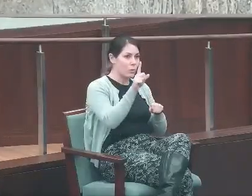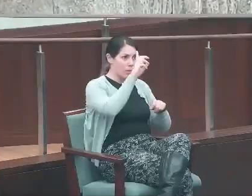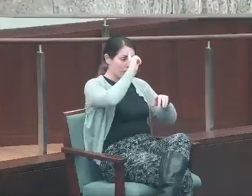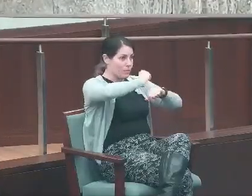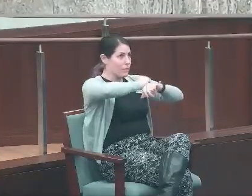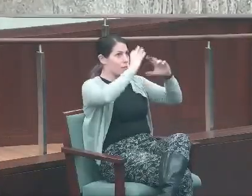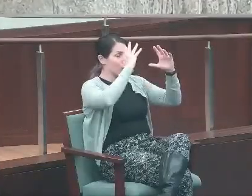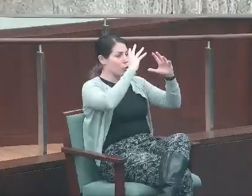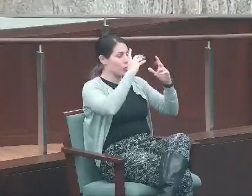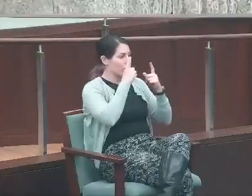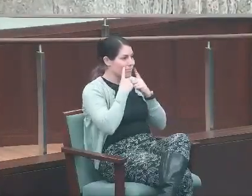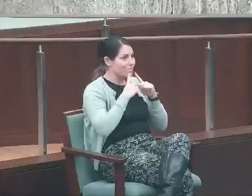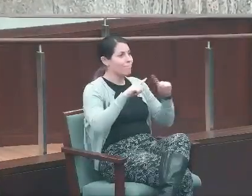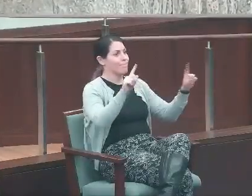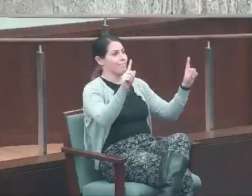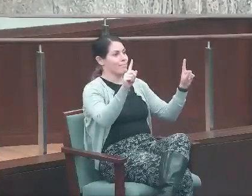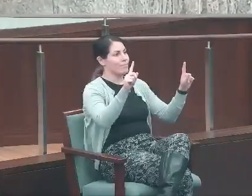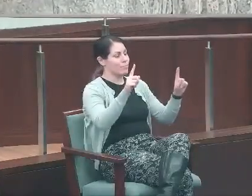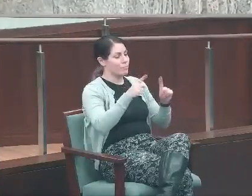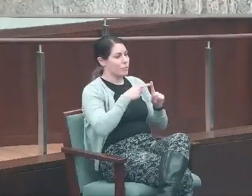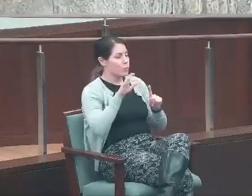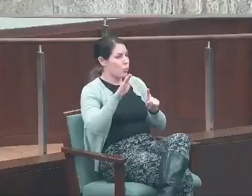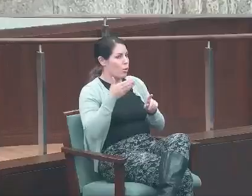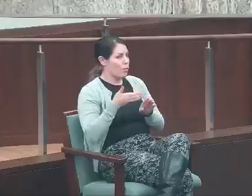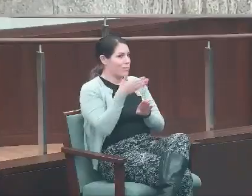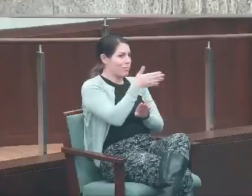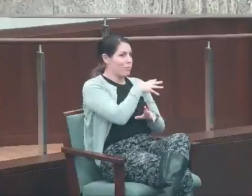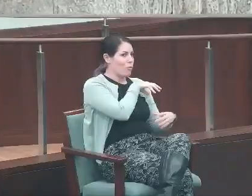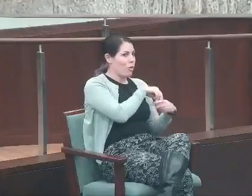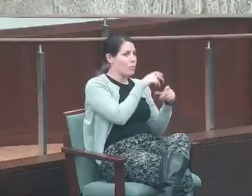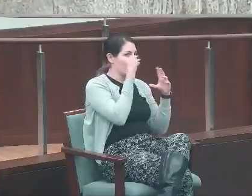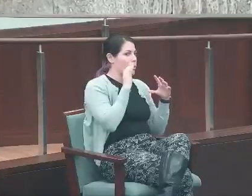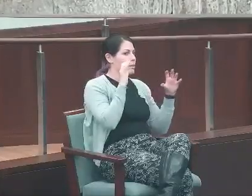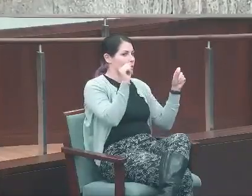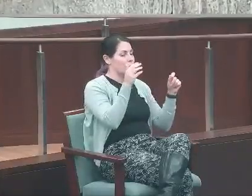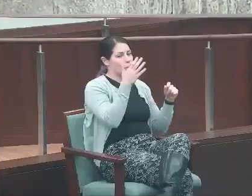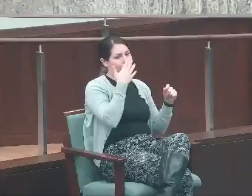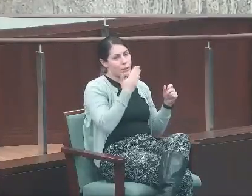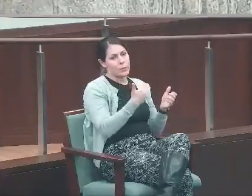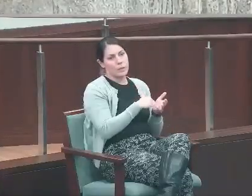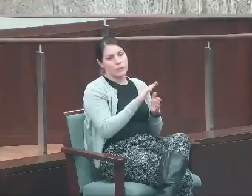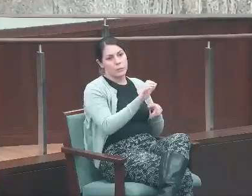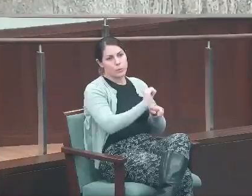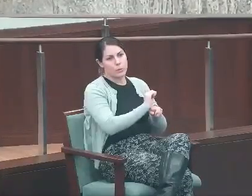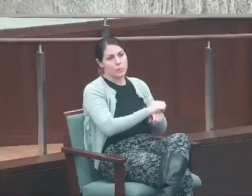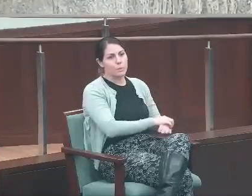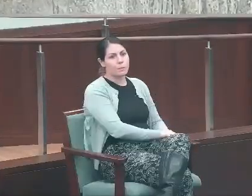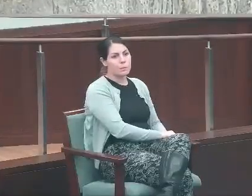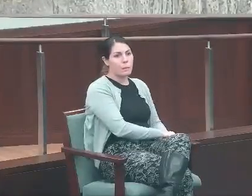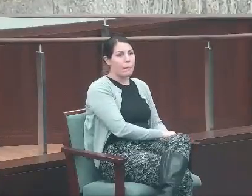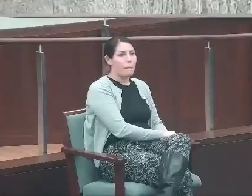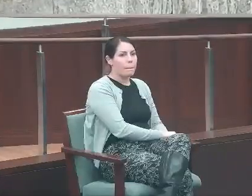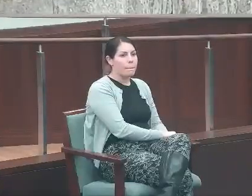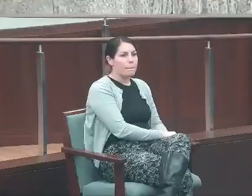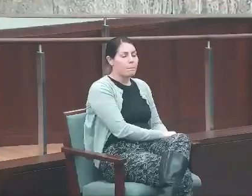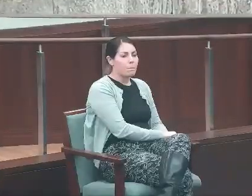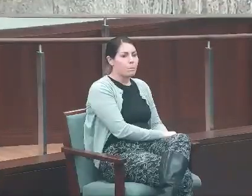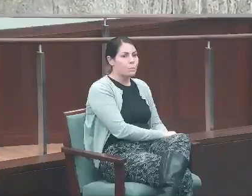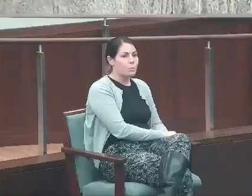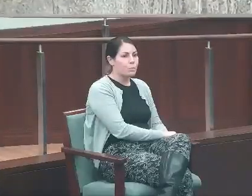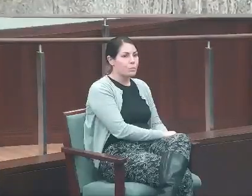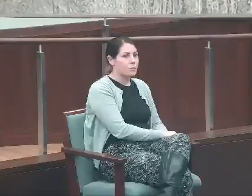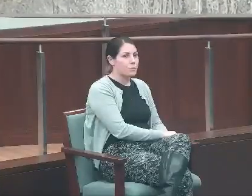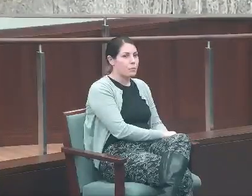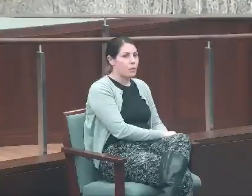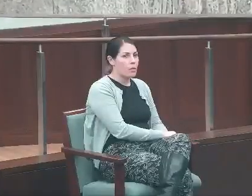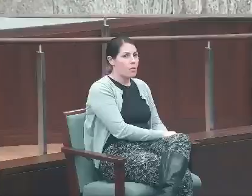the other staff, and Joe, you were able to bring us to it. So thank you for that. And